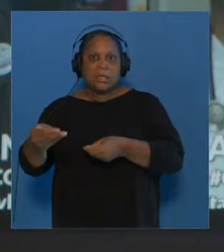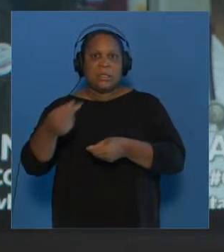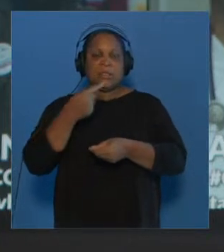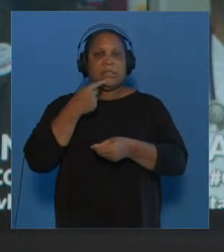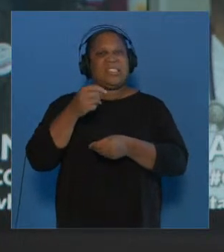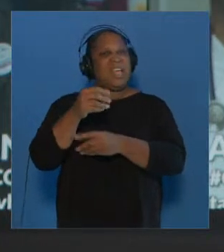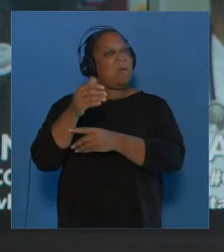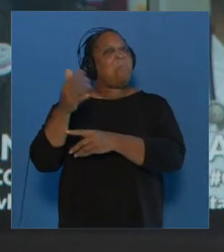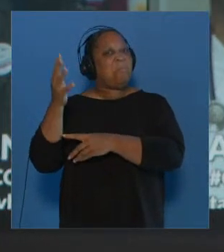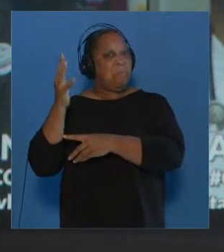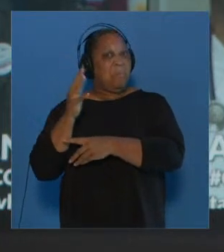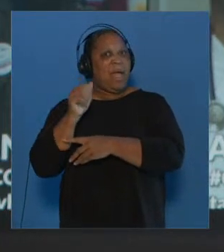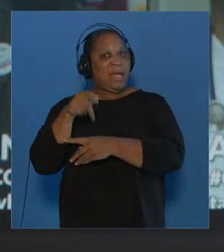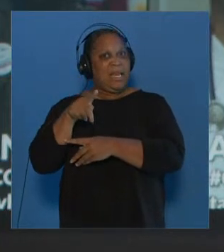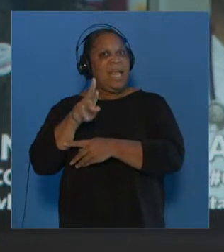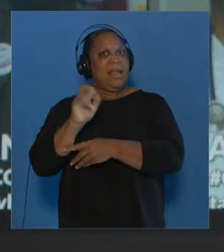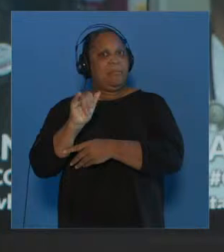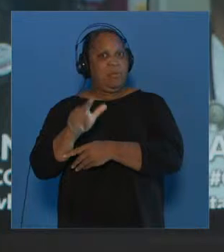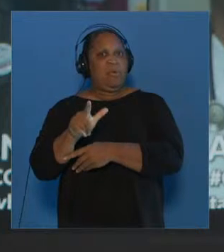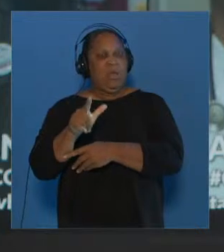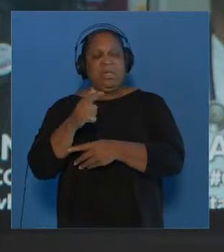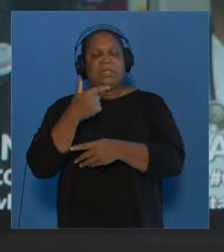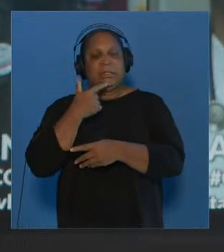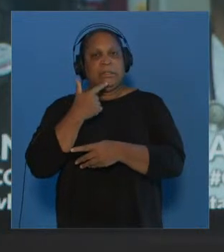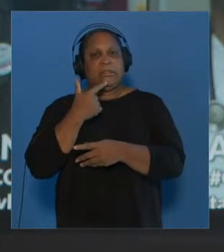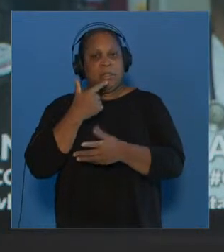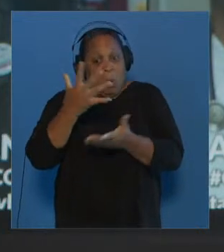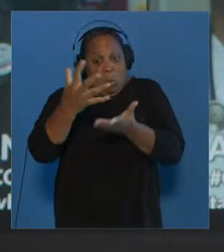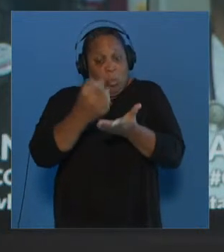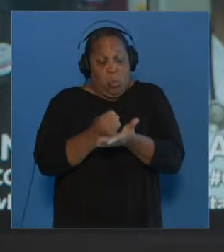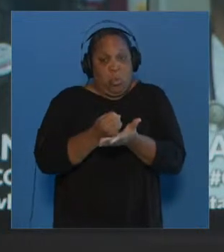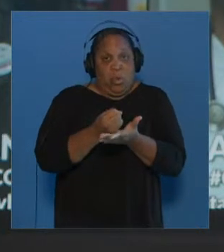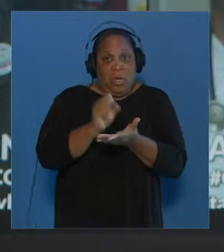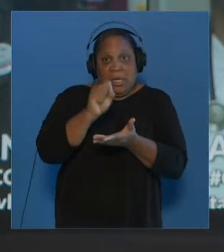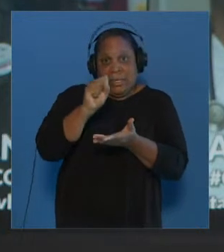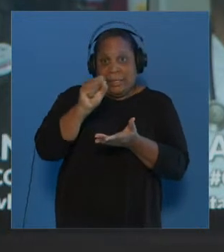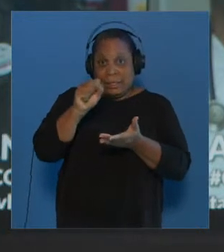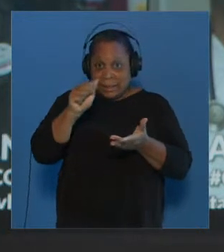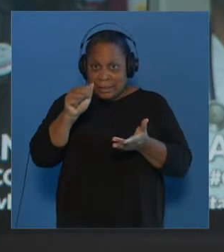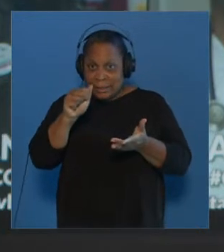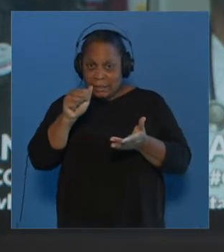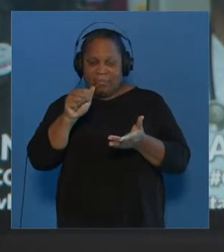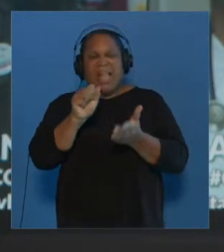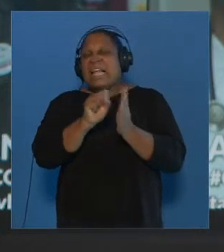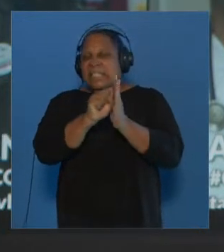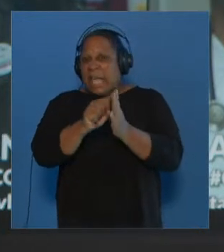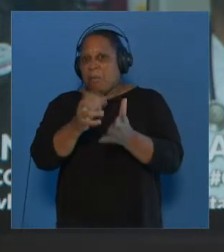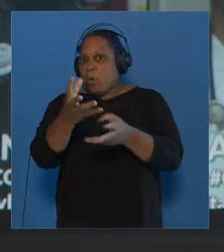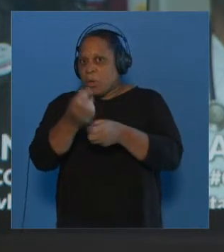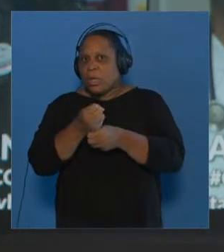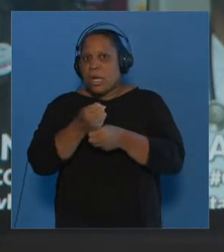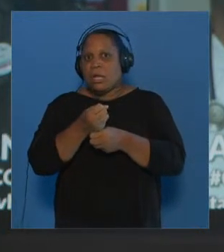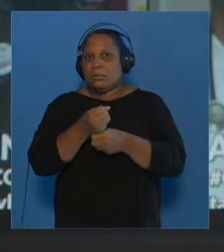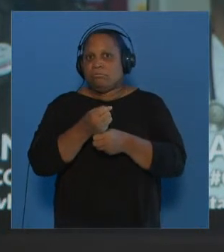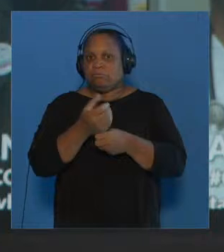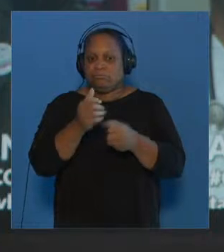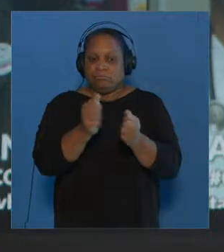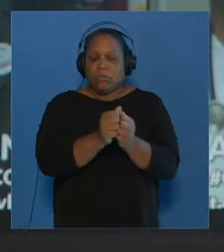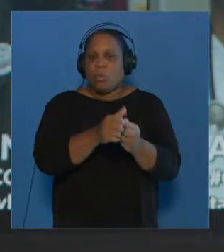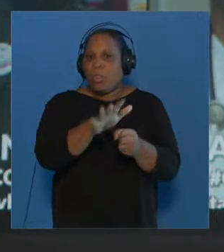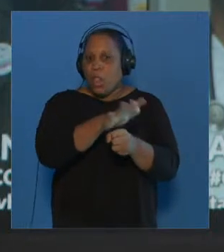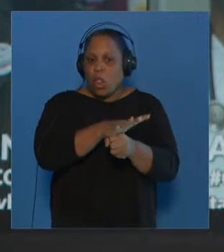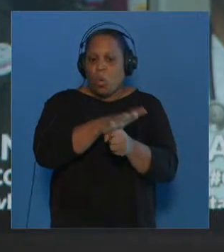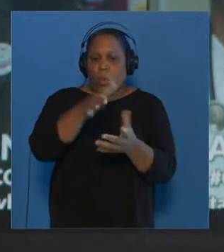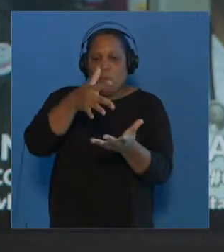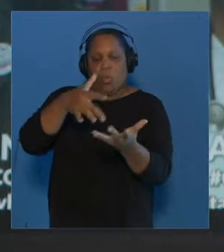with a sample of which was obtained. The Bermuda government, locally, we were able, with the